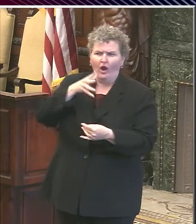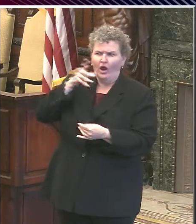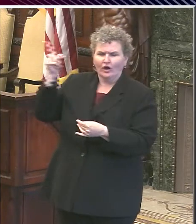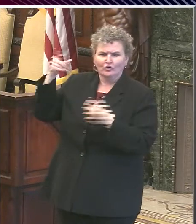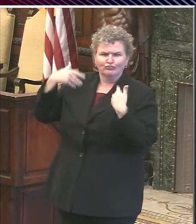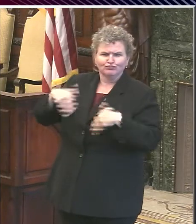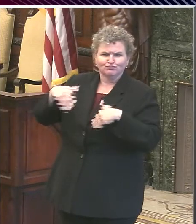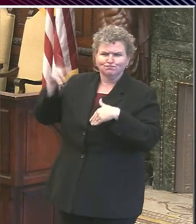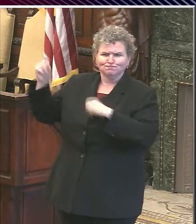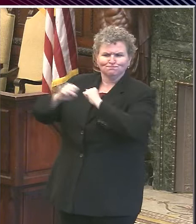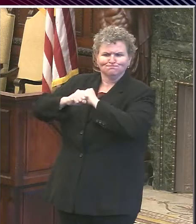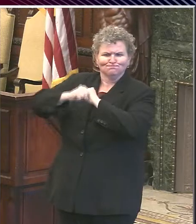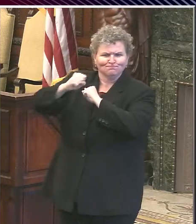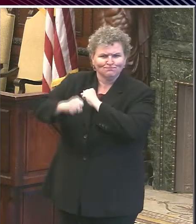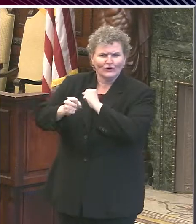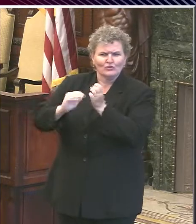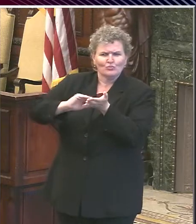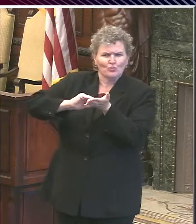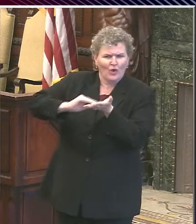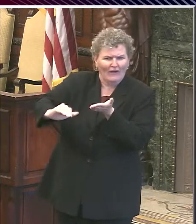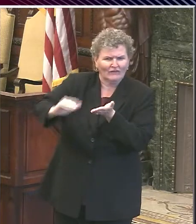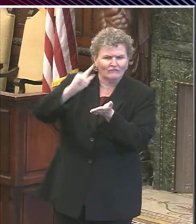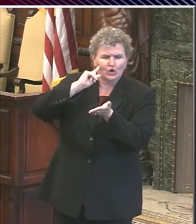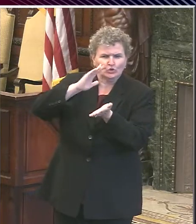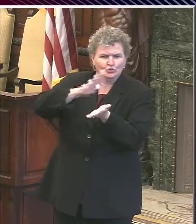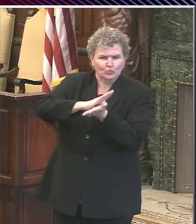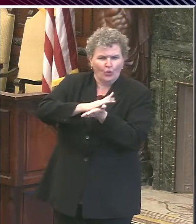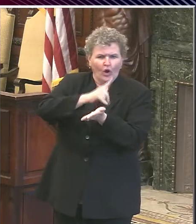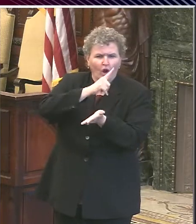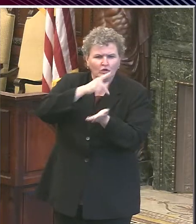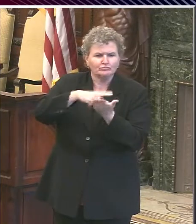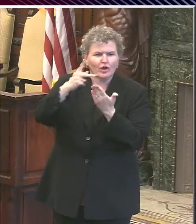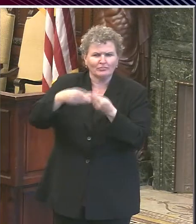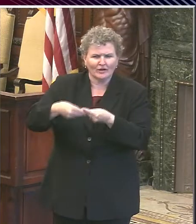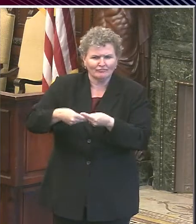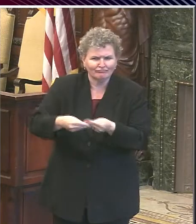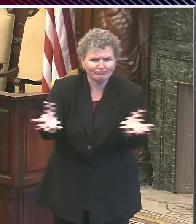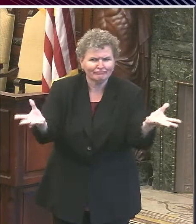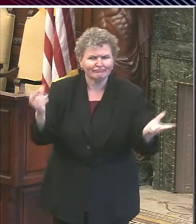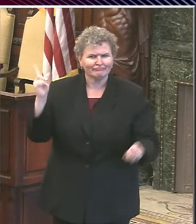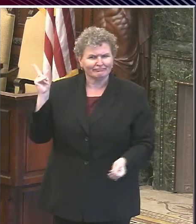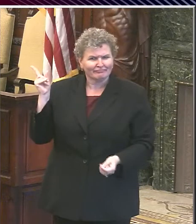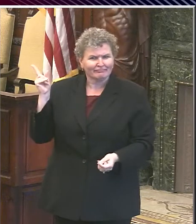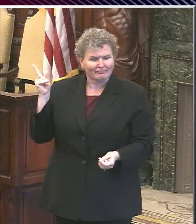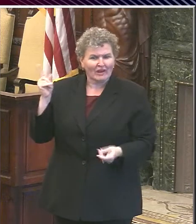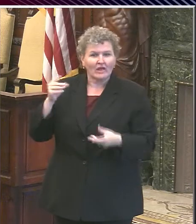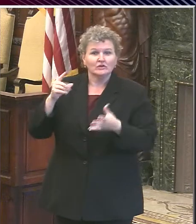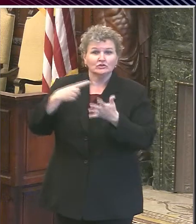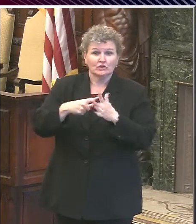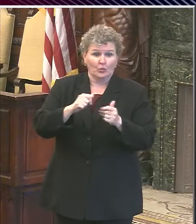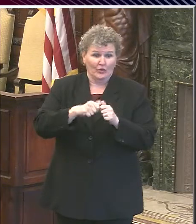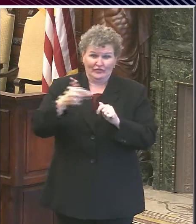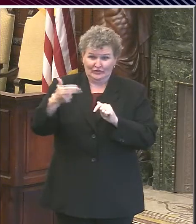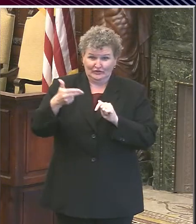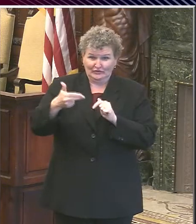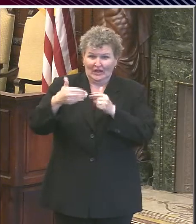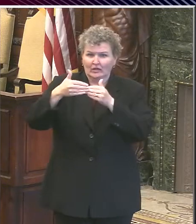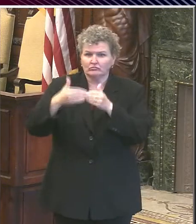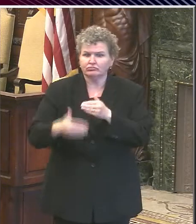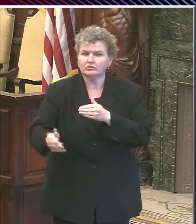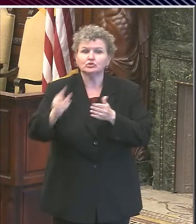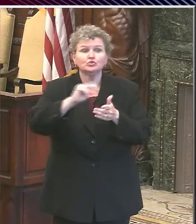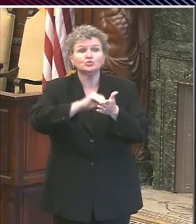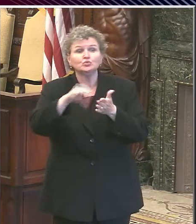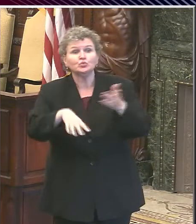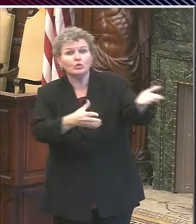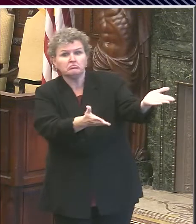School Lunch Program. This means that beginning this Thursday, September 3rd, students and families can pick up a grab-and-go meal boxes at